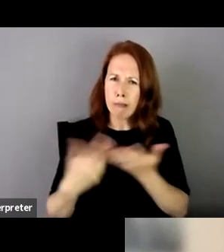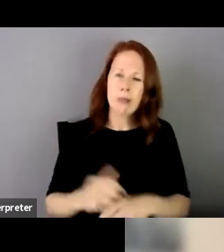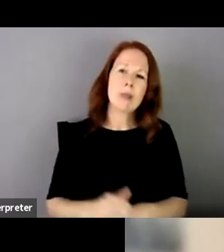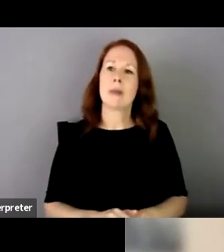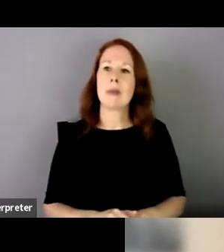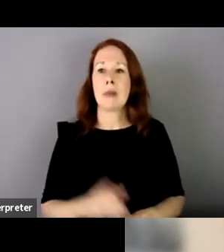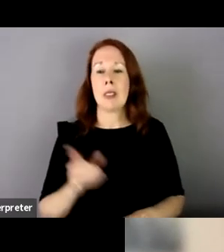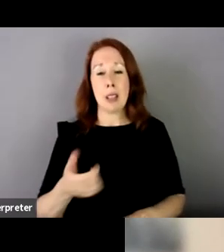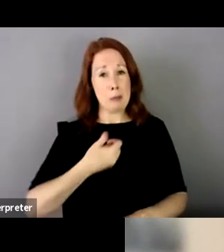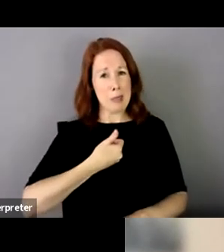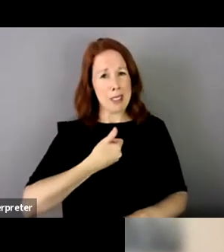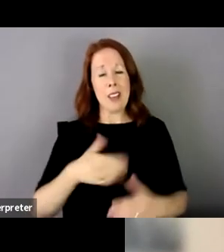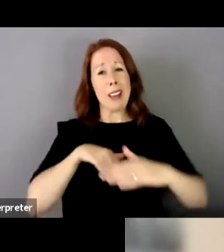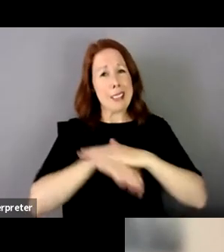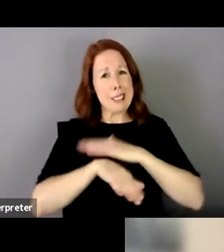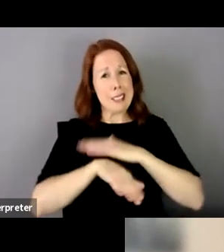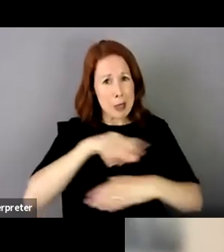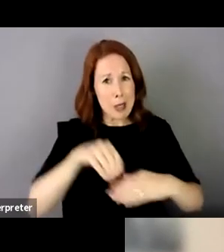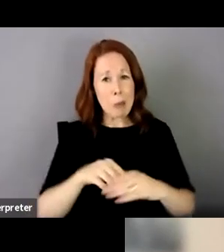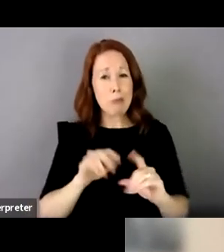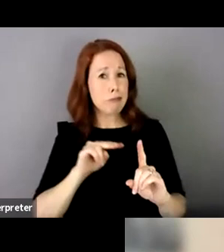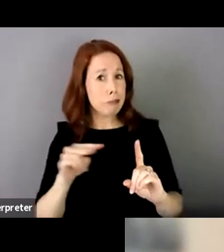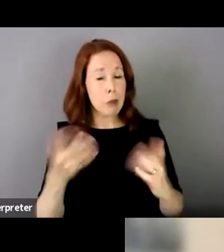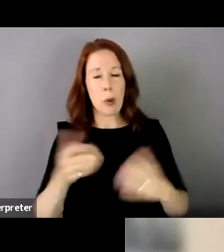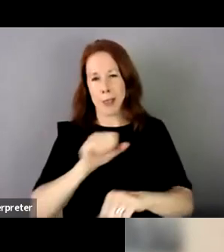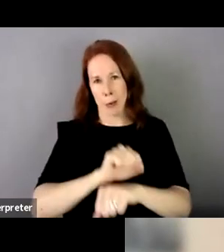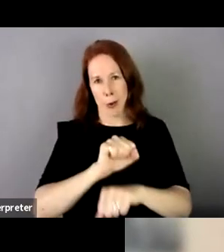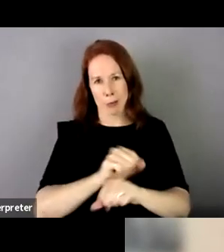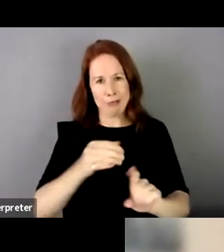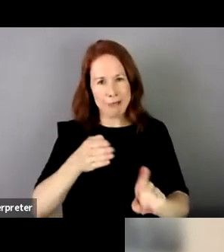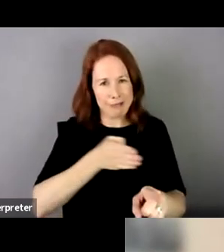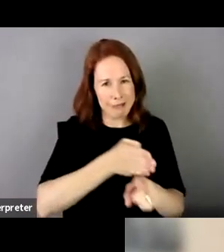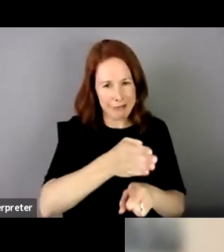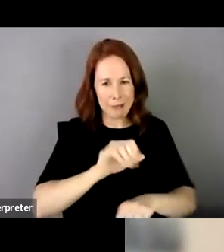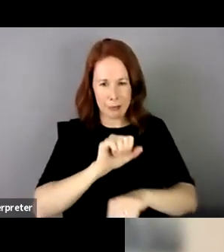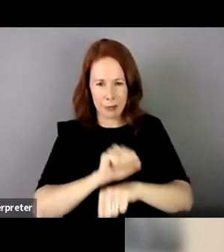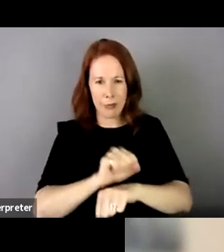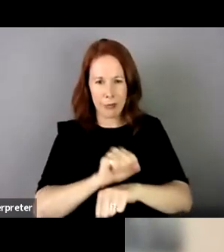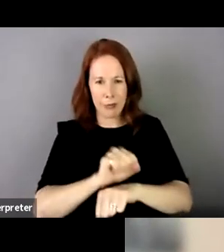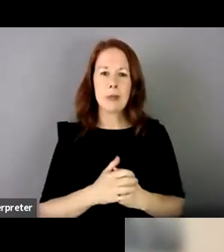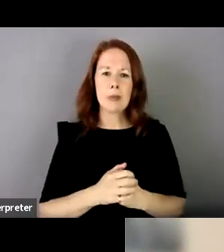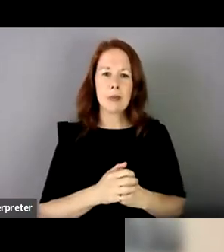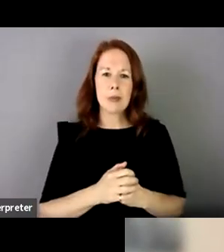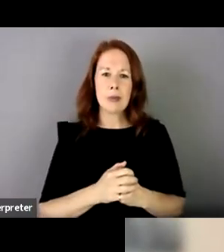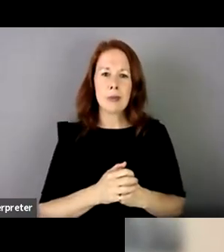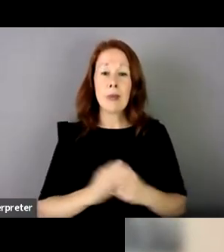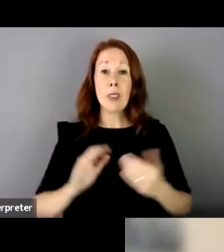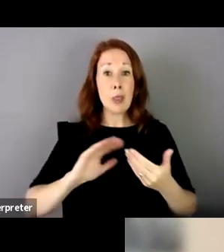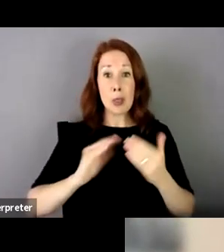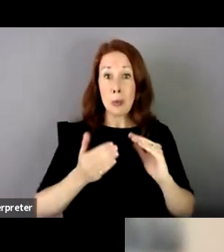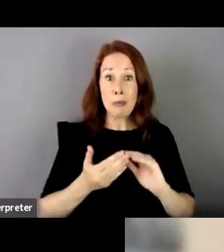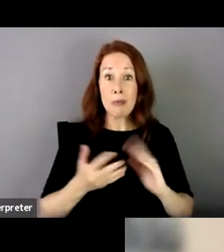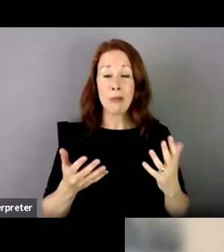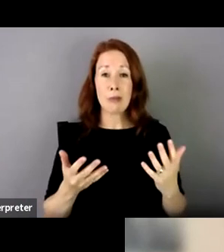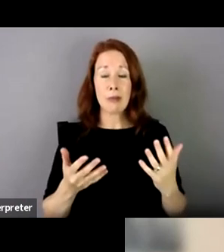through accessibility and inclusion through a lens of employment. I guess our communities and